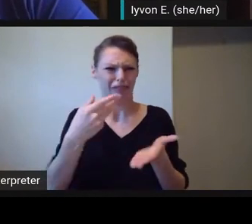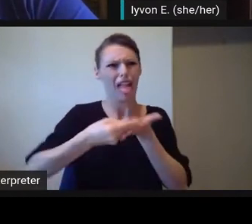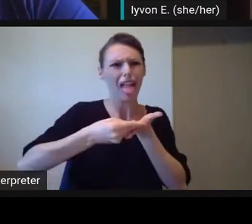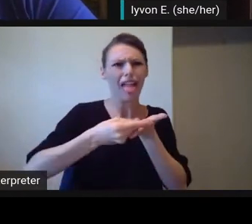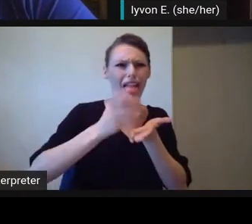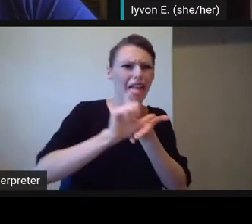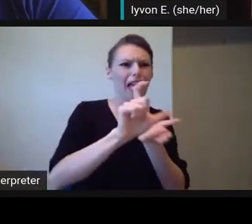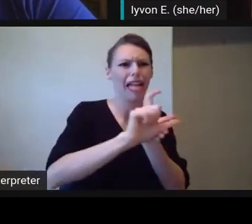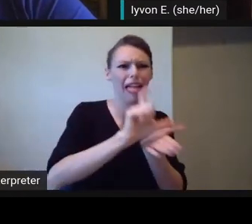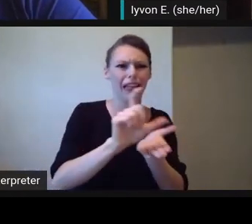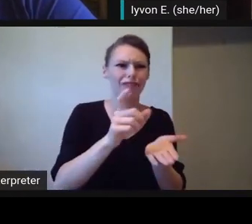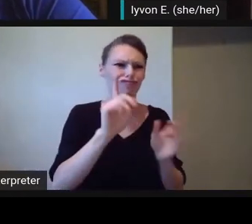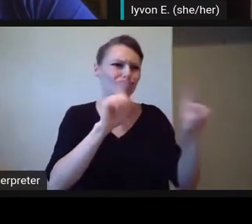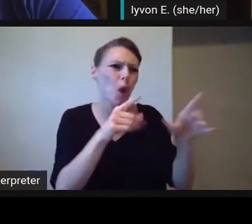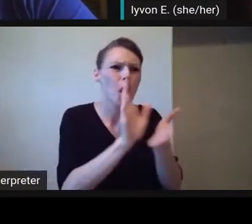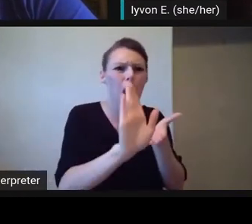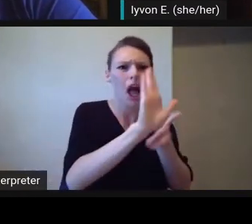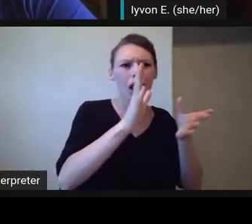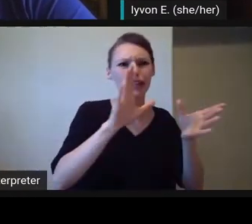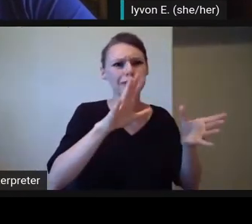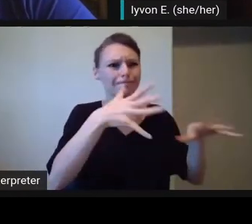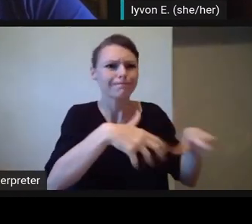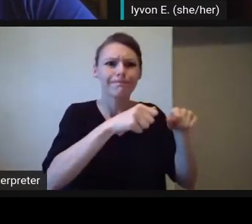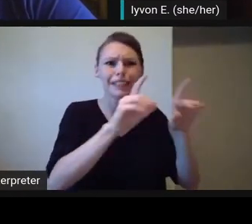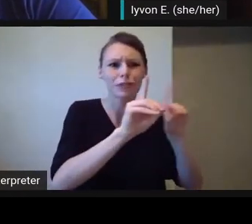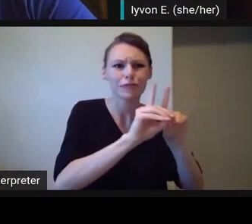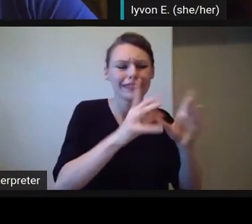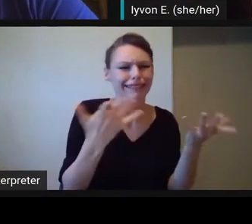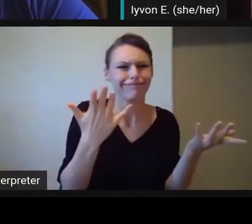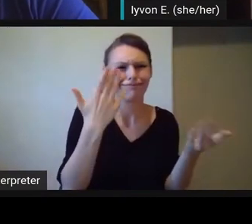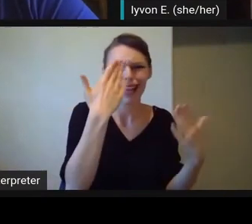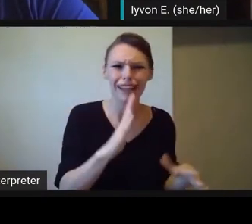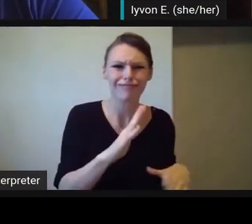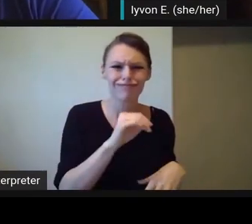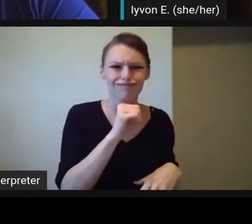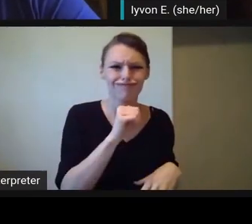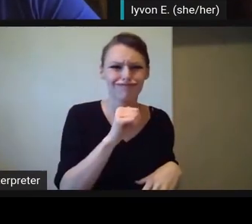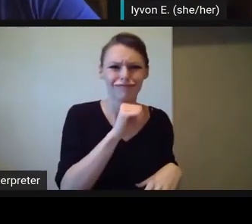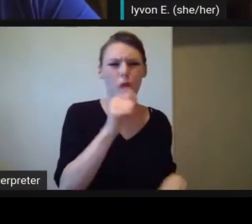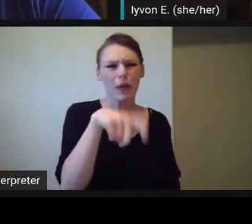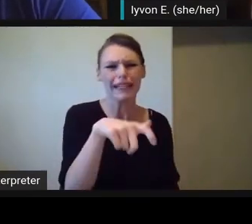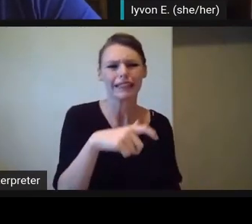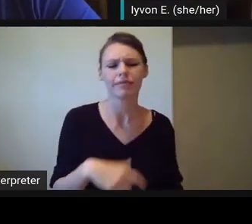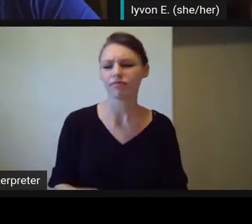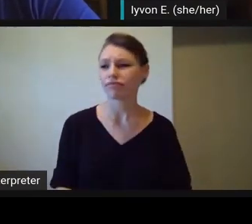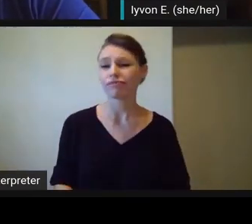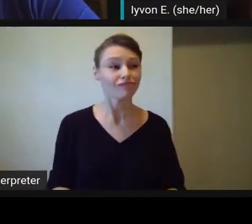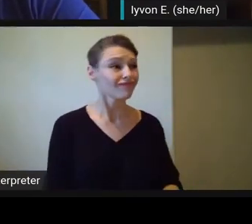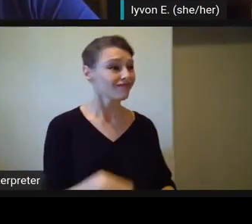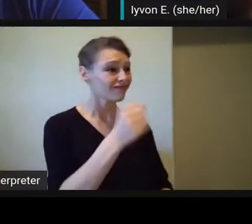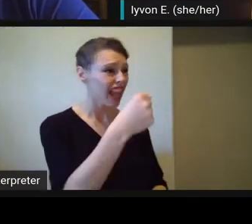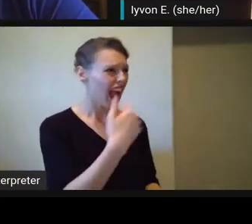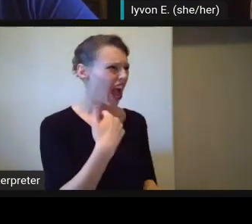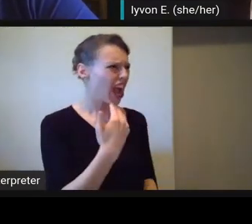I mean, I will say that, like, I think that, you know, I've had fantastic dramaturgs who didn't have any formal training. And like, I